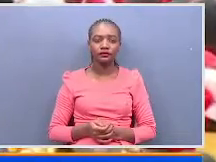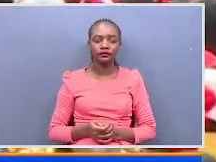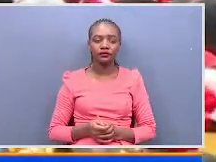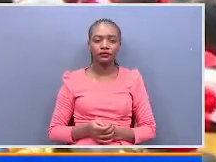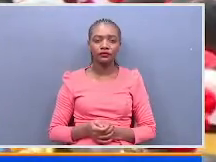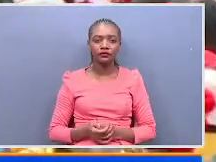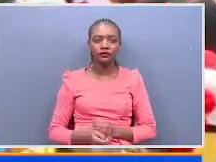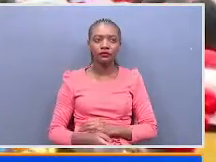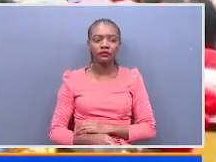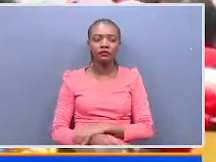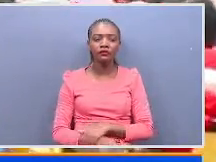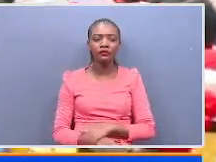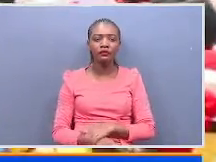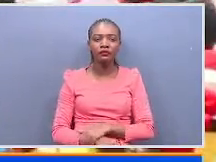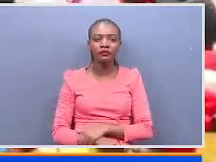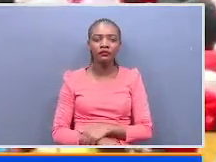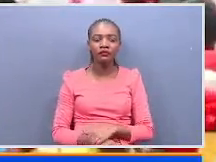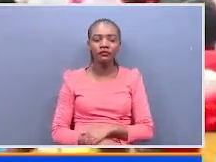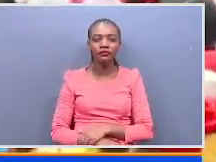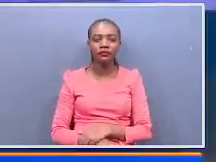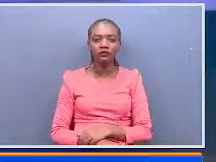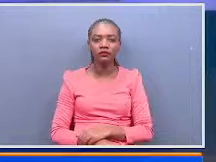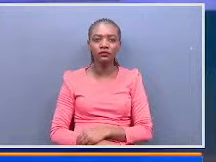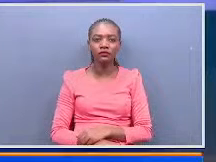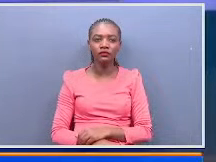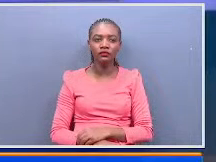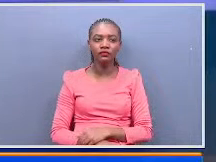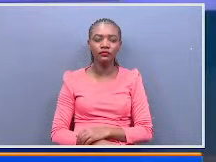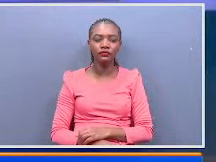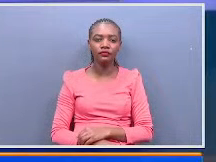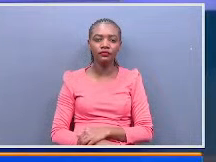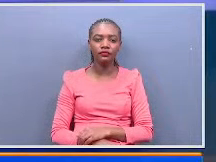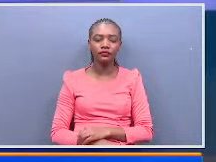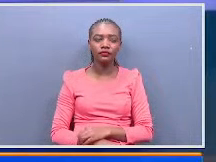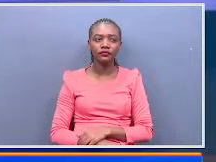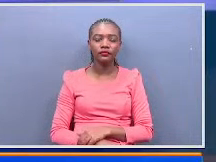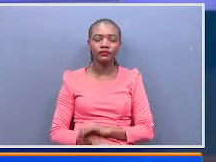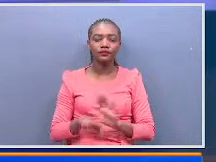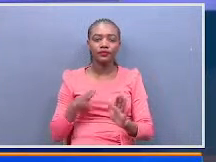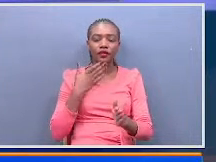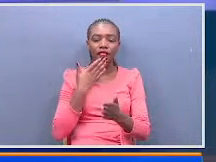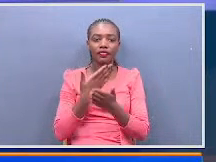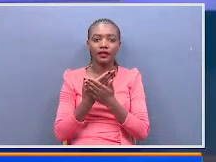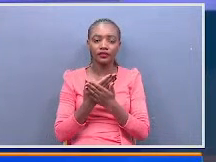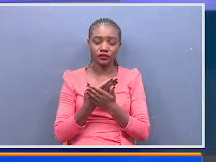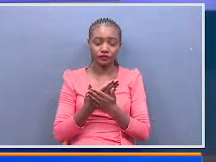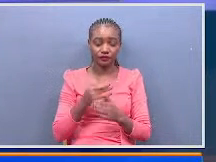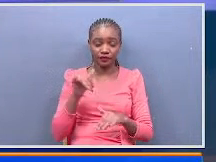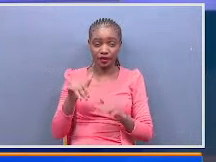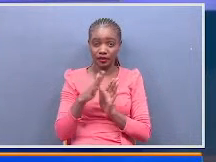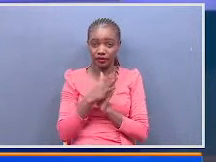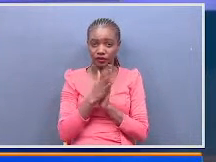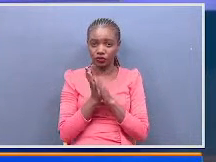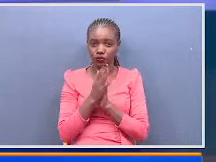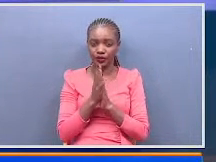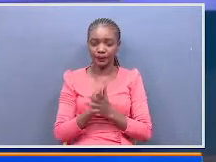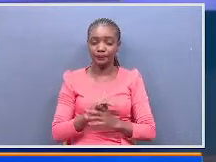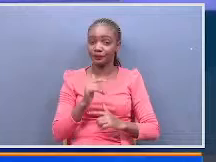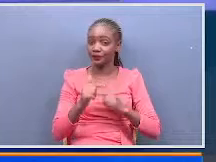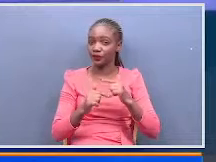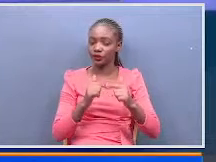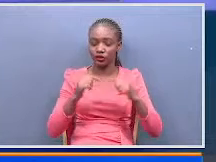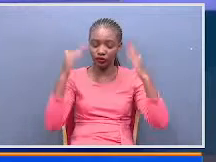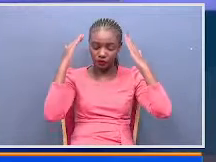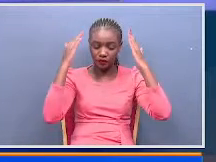Dennis Njiru. Utabeba peke yako kama chief. Thank you, Dennis, for that report. Still on